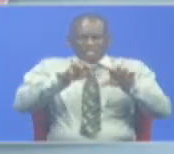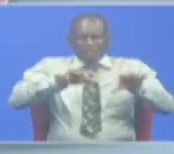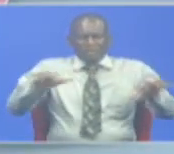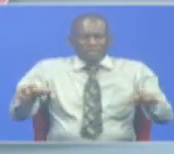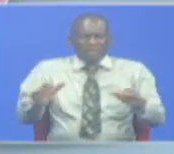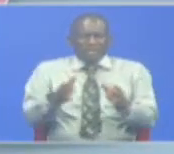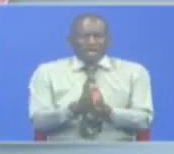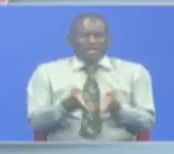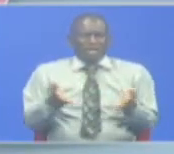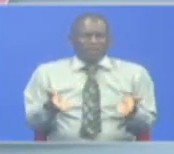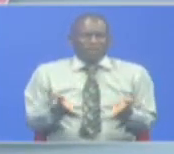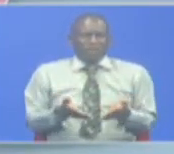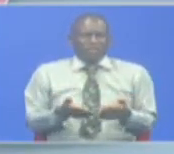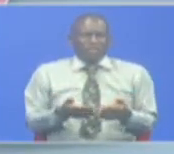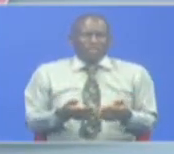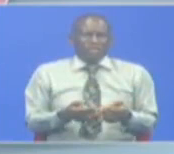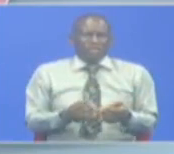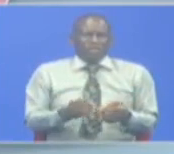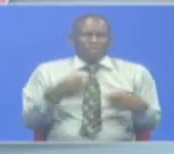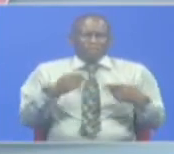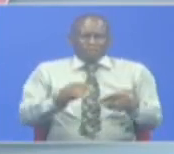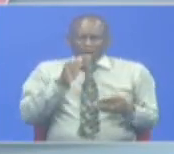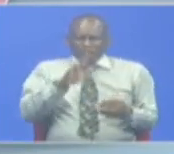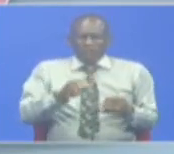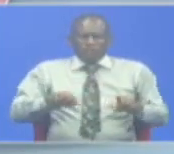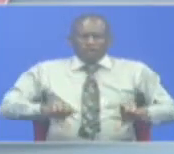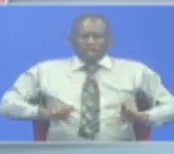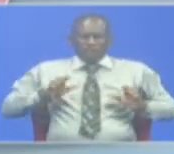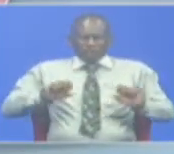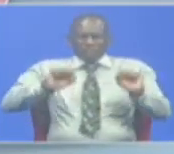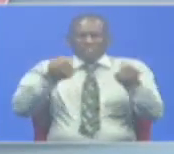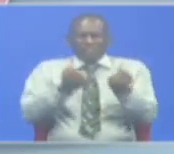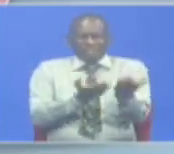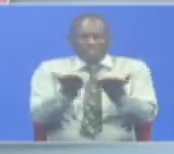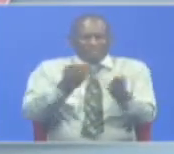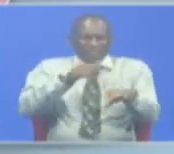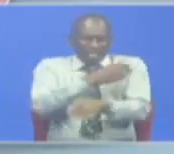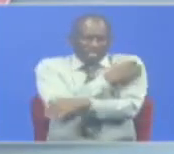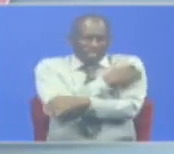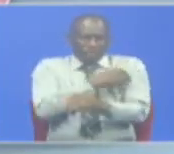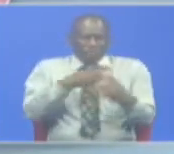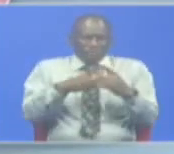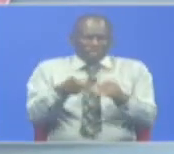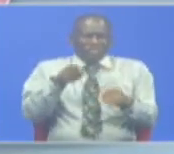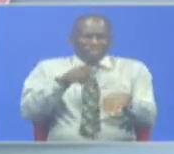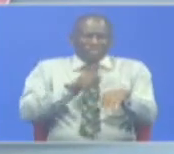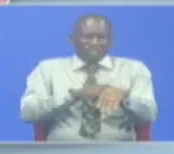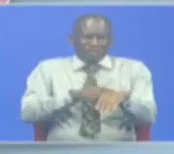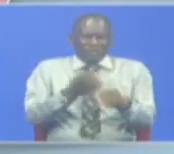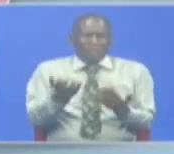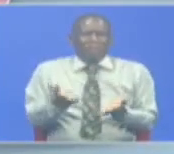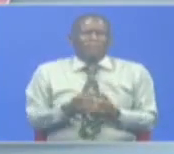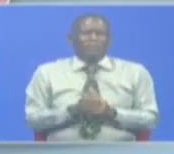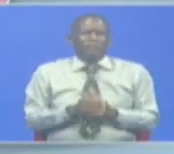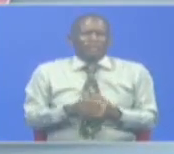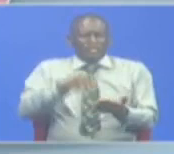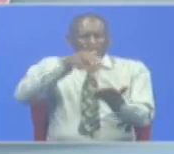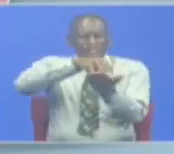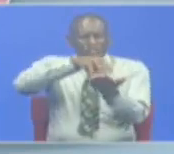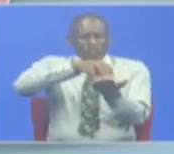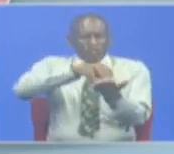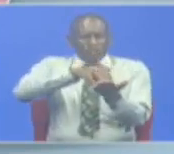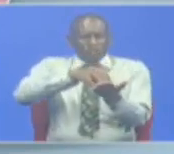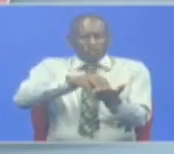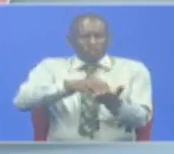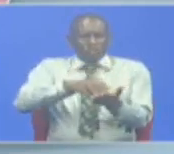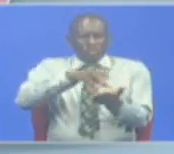and the begging for life-saving services at the hospitals also begin. At this point, it's the situation that